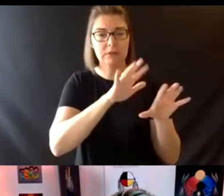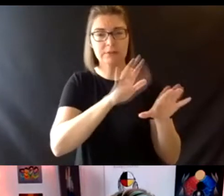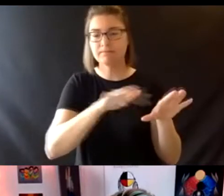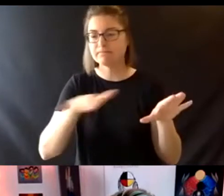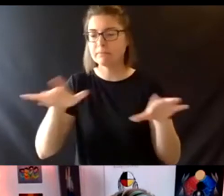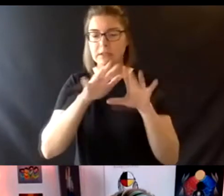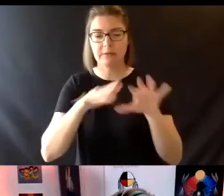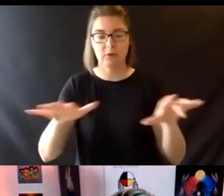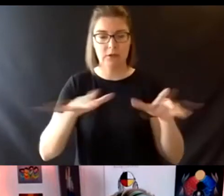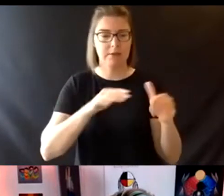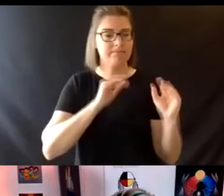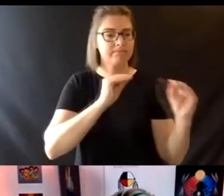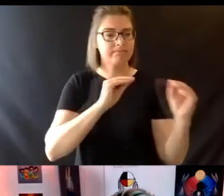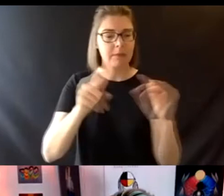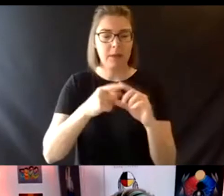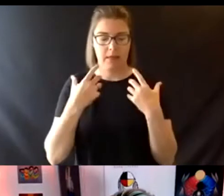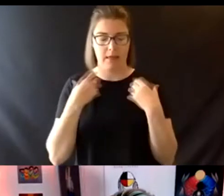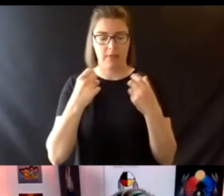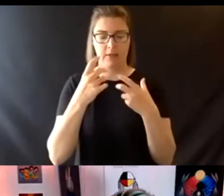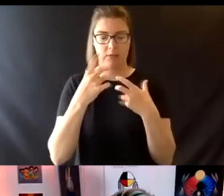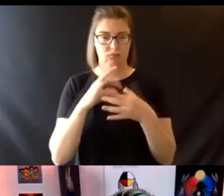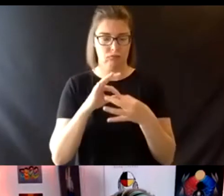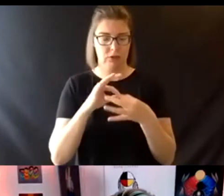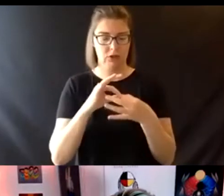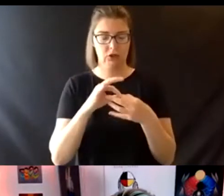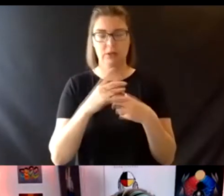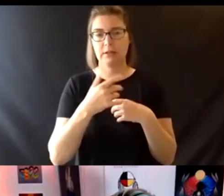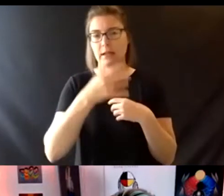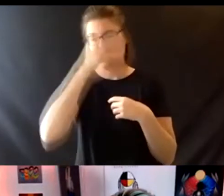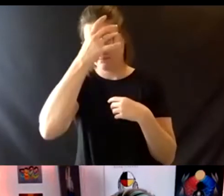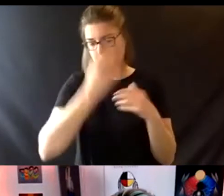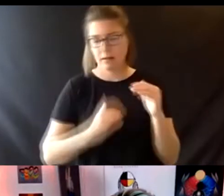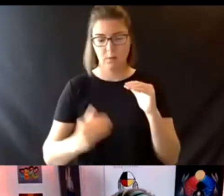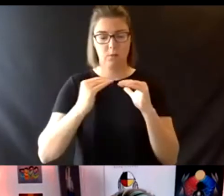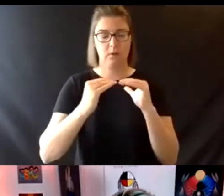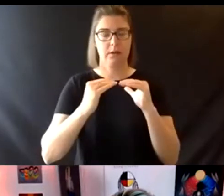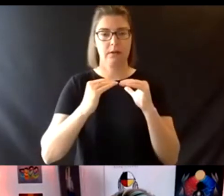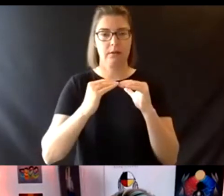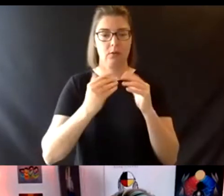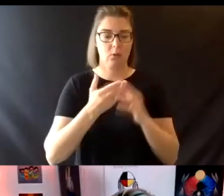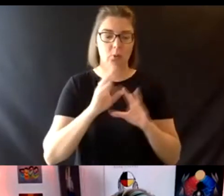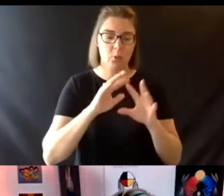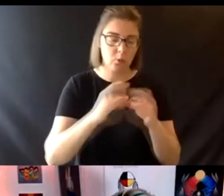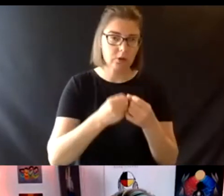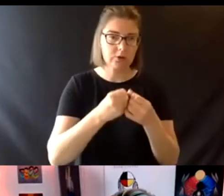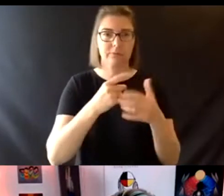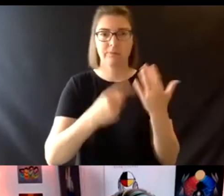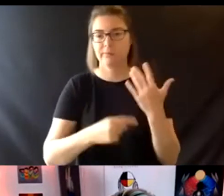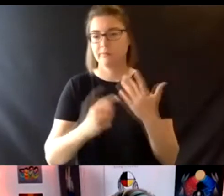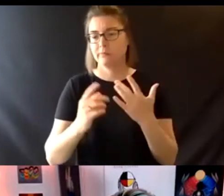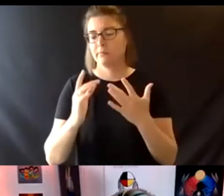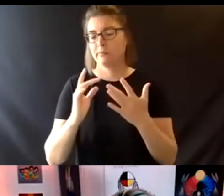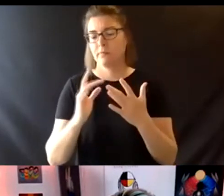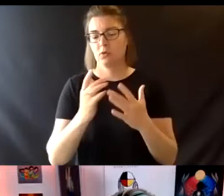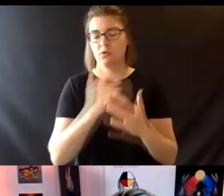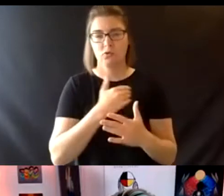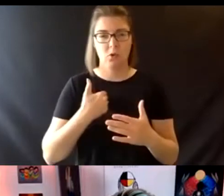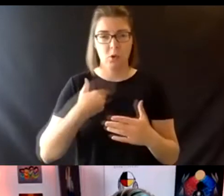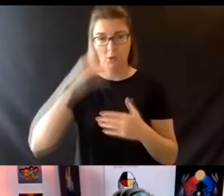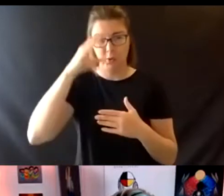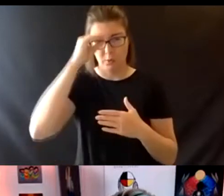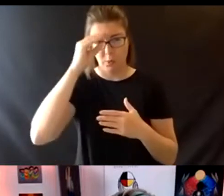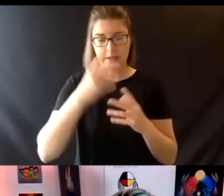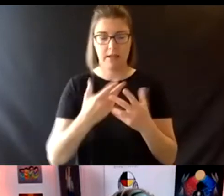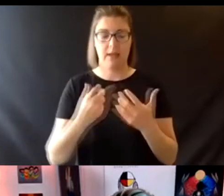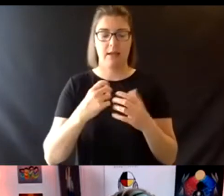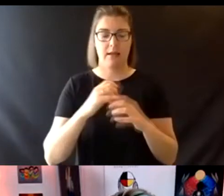relationships, mental health, masculinities, gender equity through workshops, virtual roundtables, and social marketing